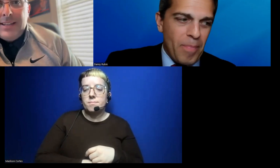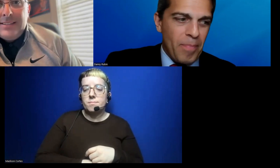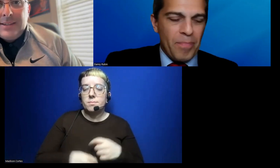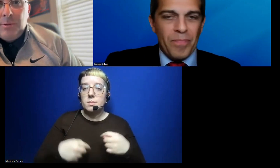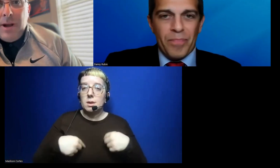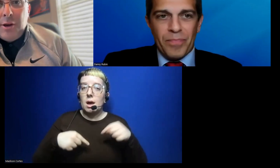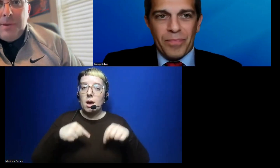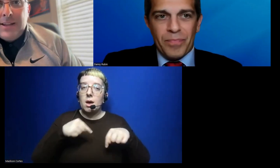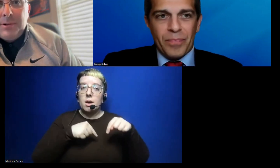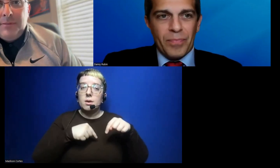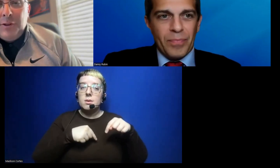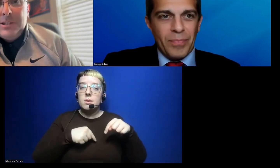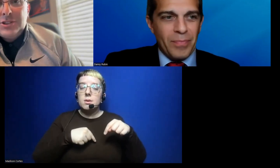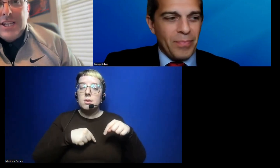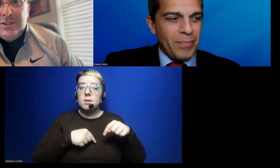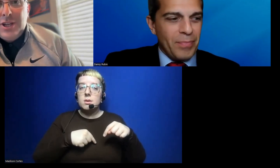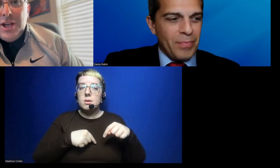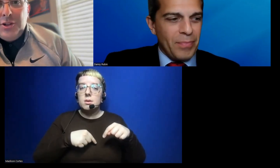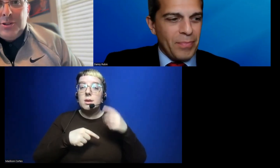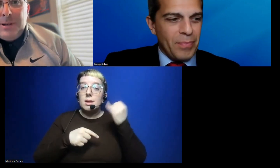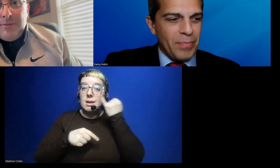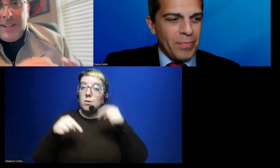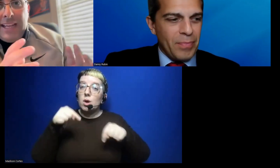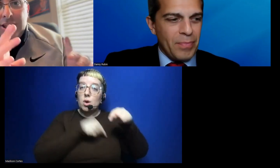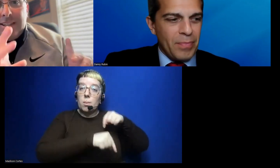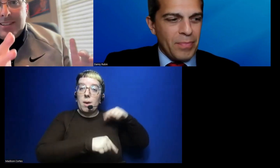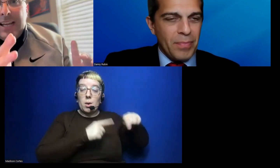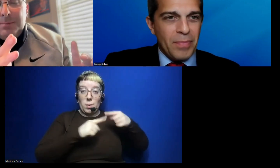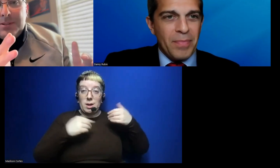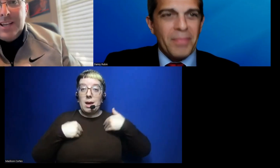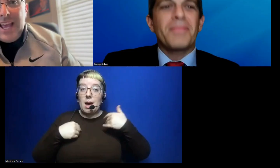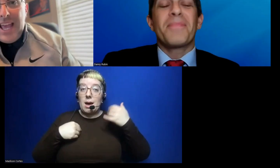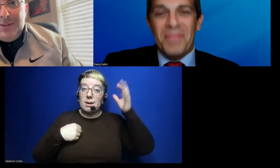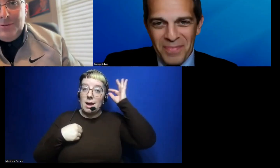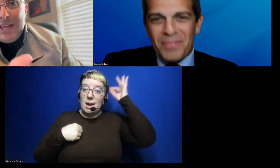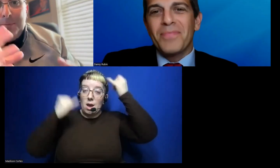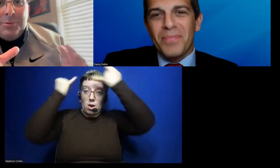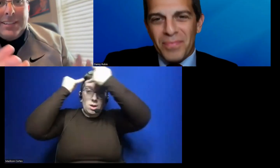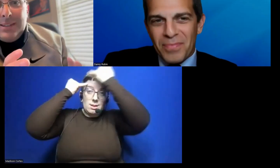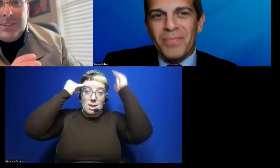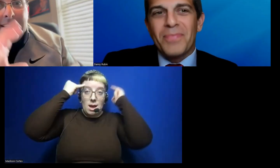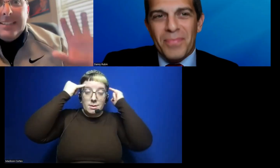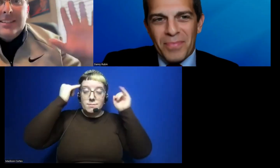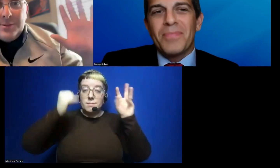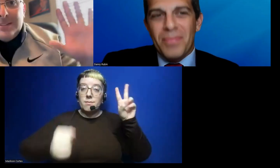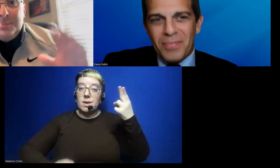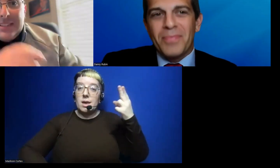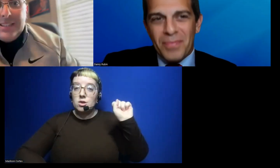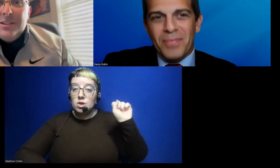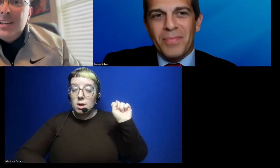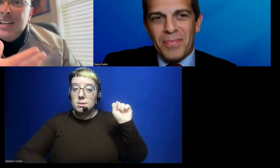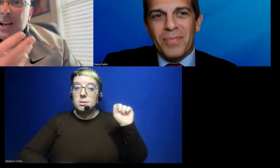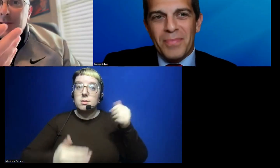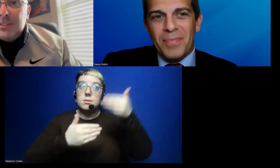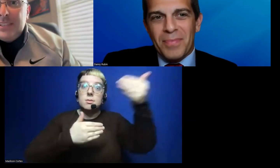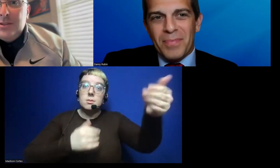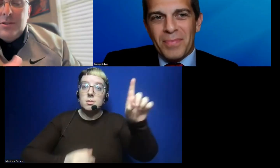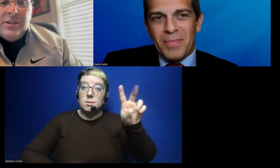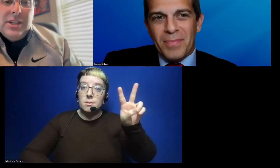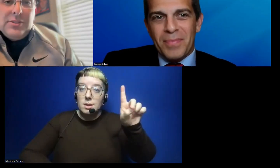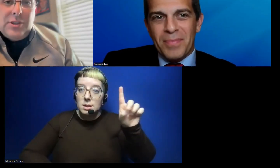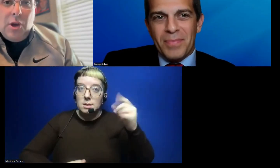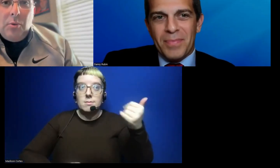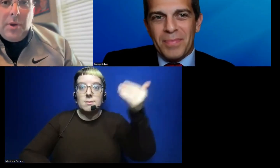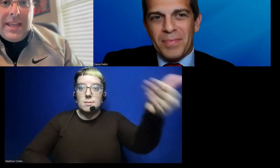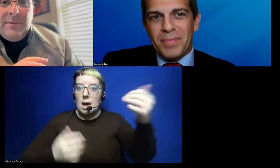my hairline doesn't give it away, I go back to when film exchange used to be on VHS tapes. And then it moved to DVDs and it was this big deal. Now it's all